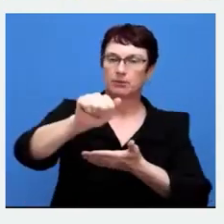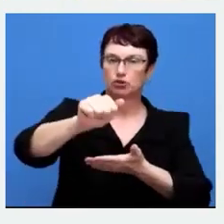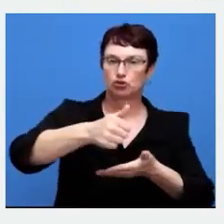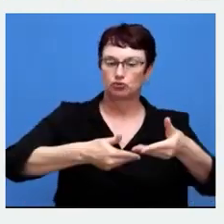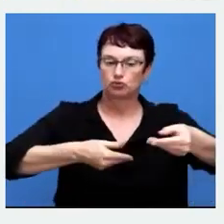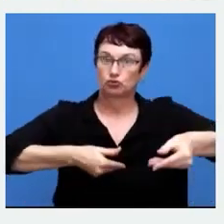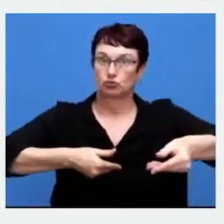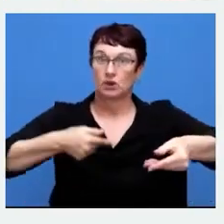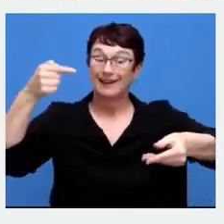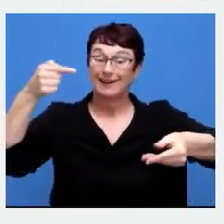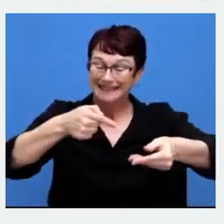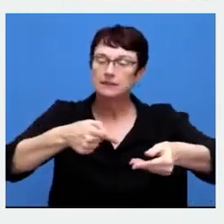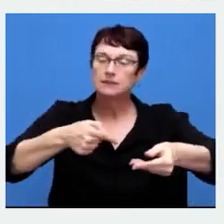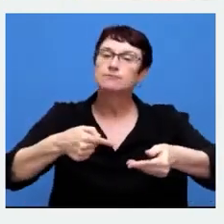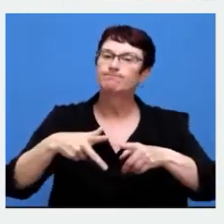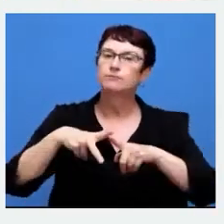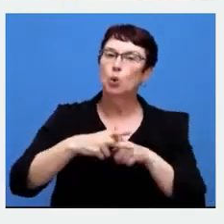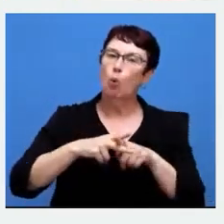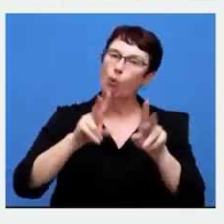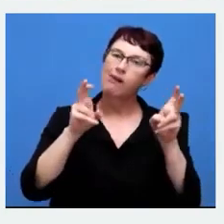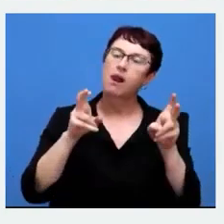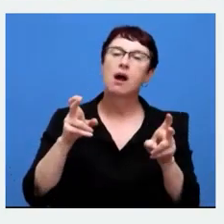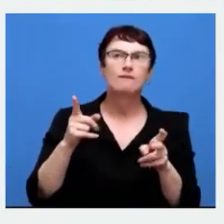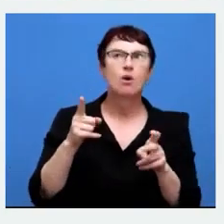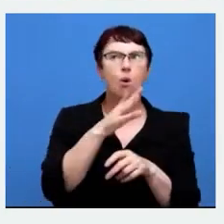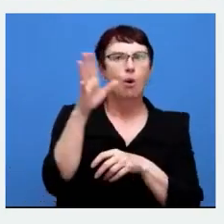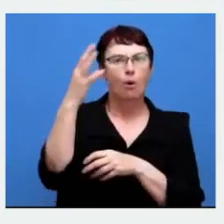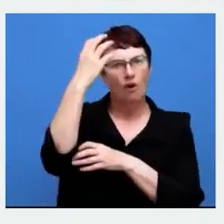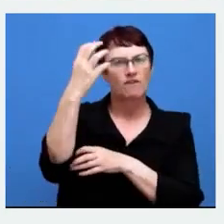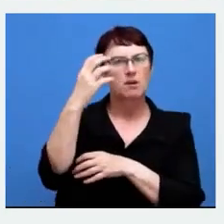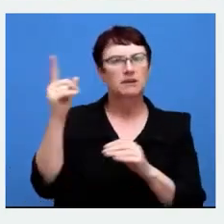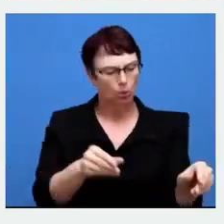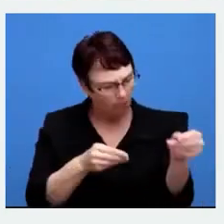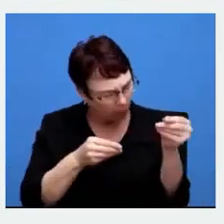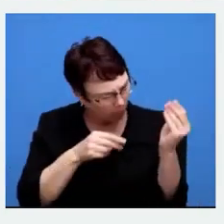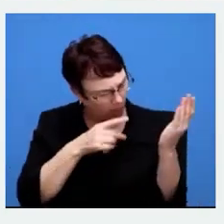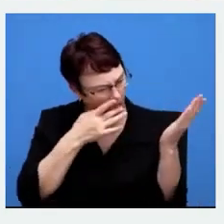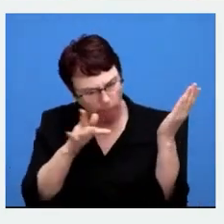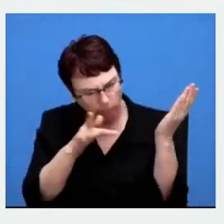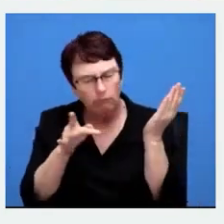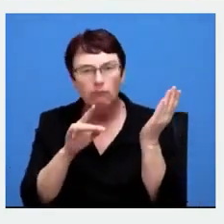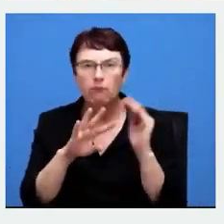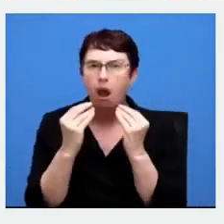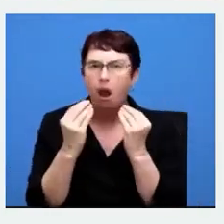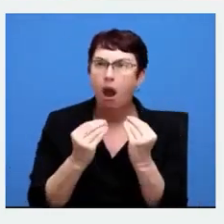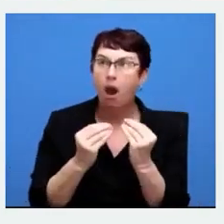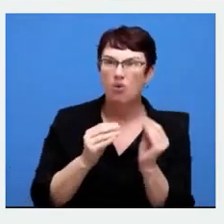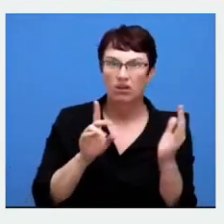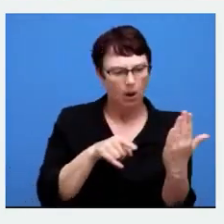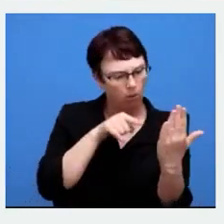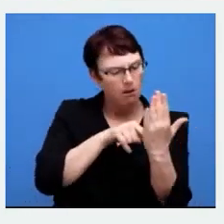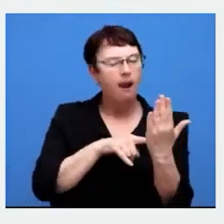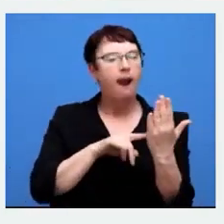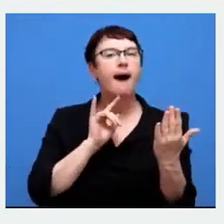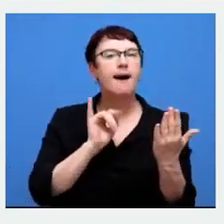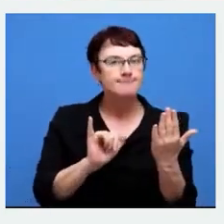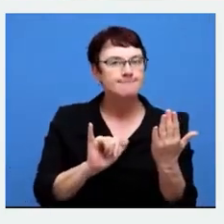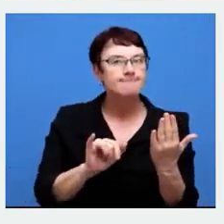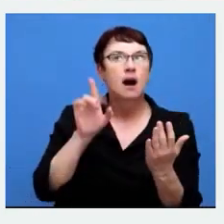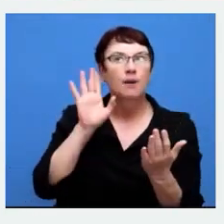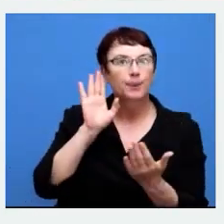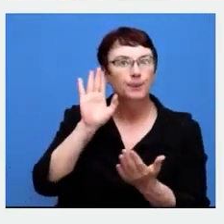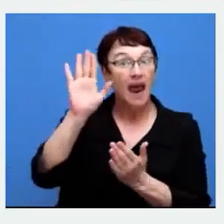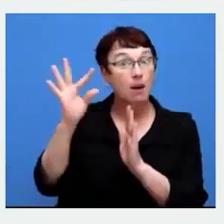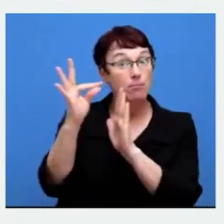public administration to develop, let's say, policies that are more sensitive to gender. Okay,